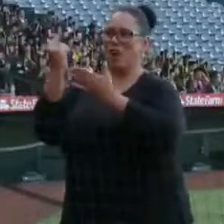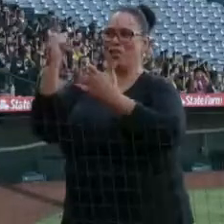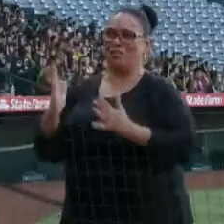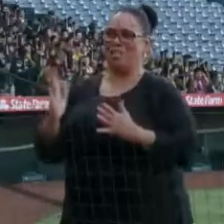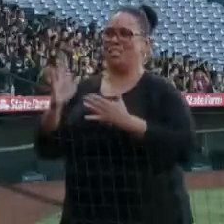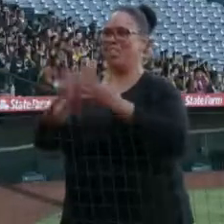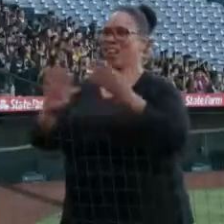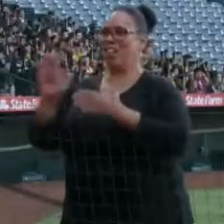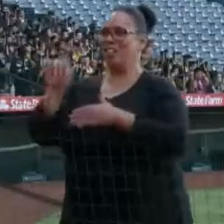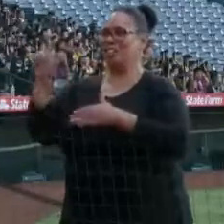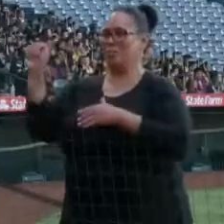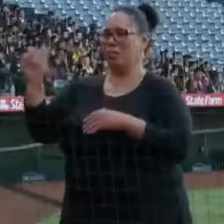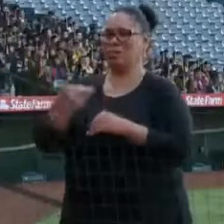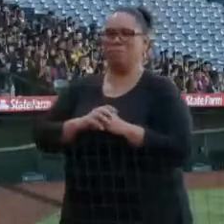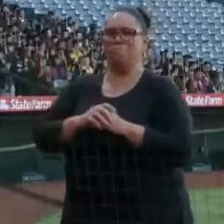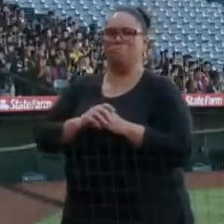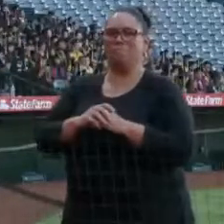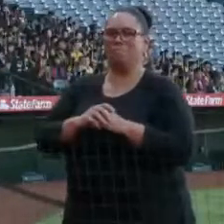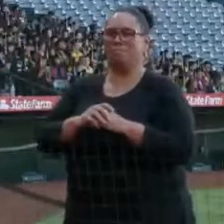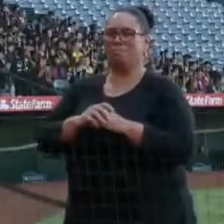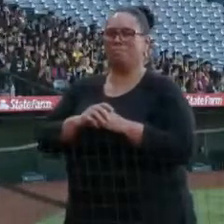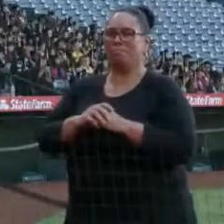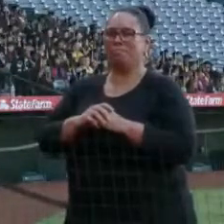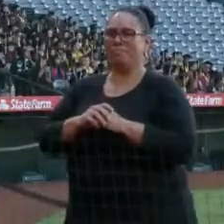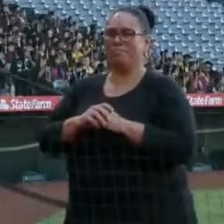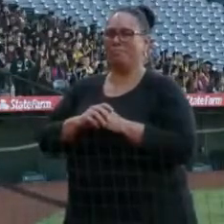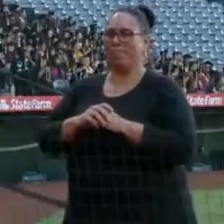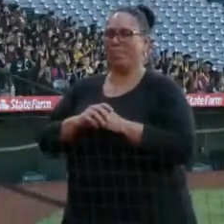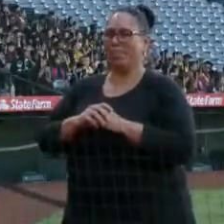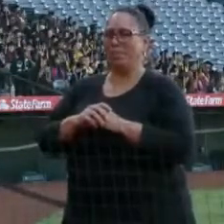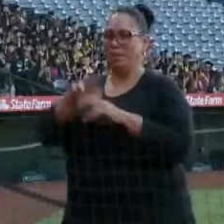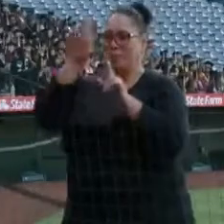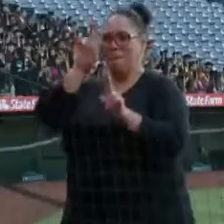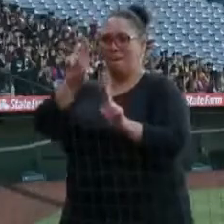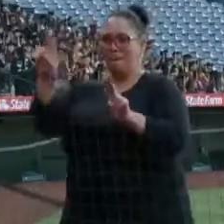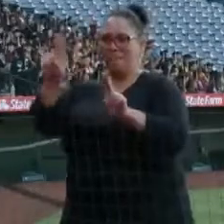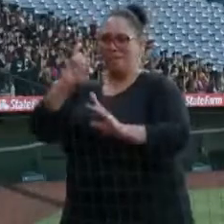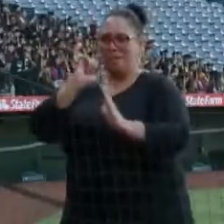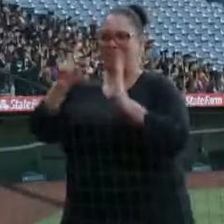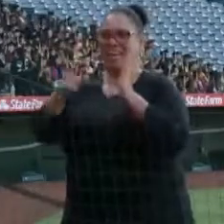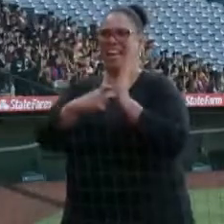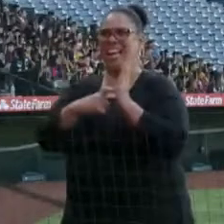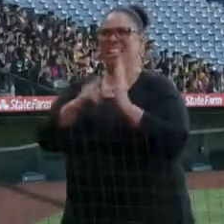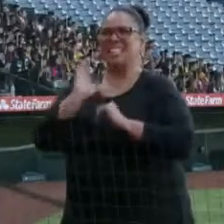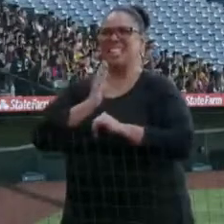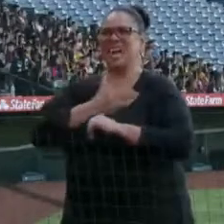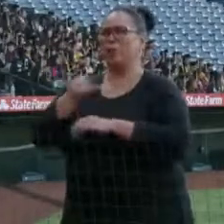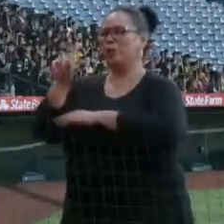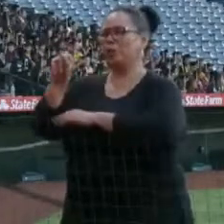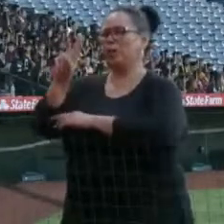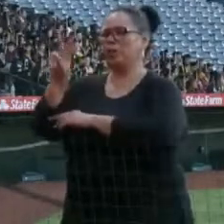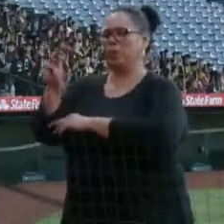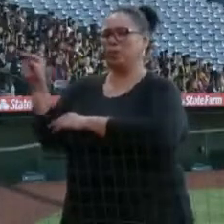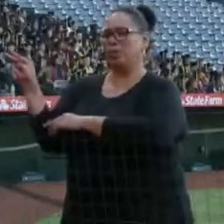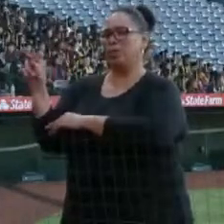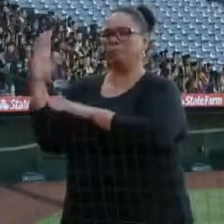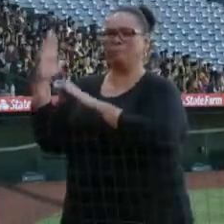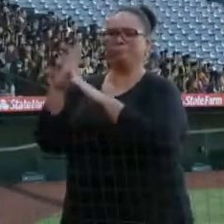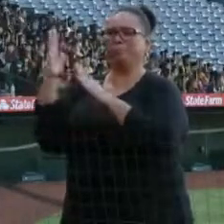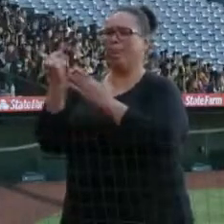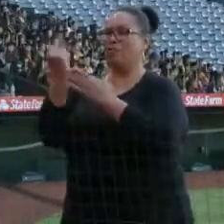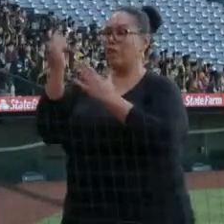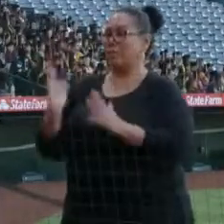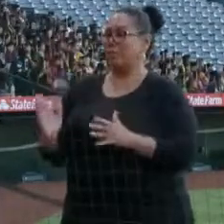the College of Liberal Arts. We are honored to recognize our 2022 Outstanding